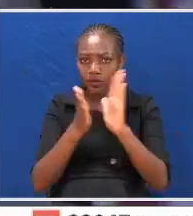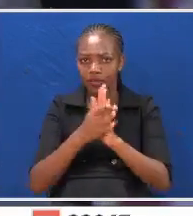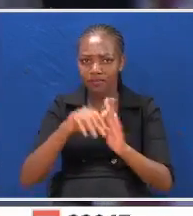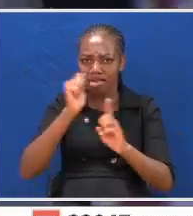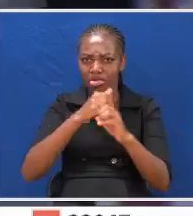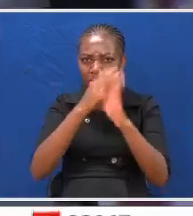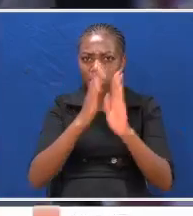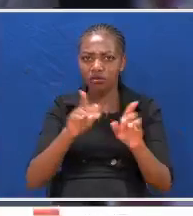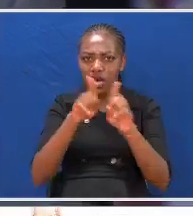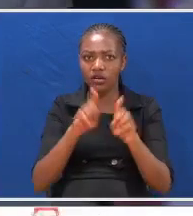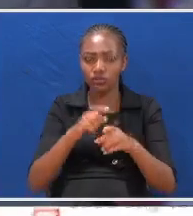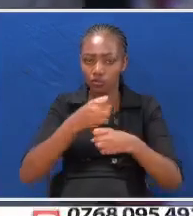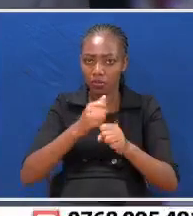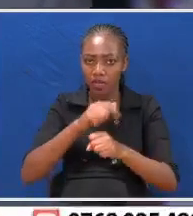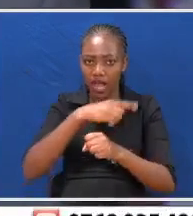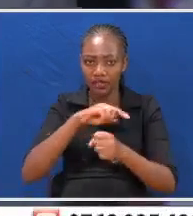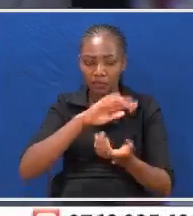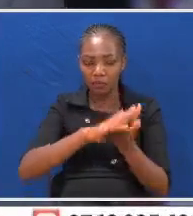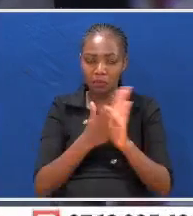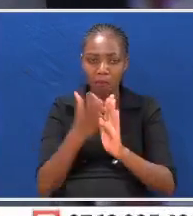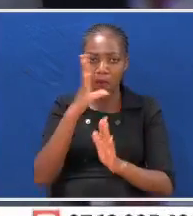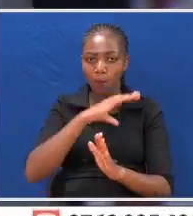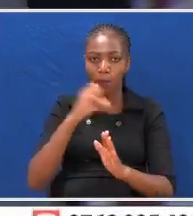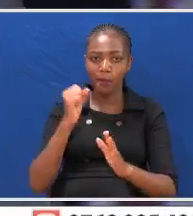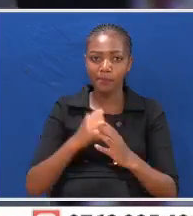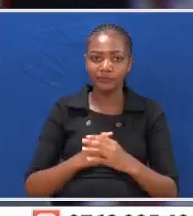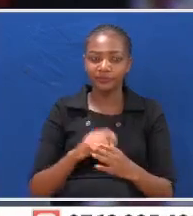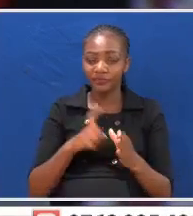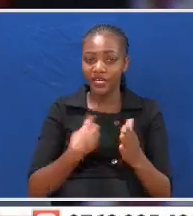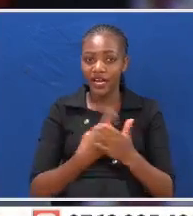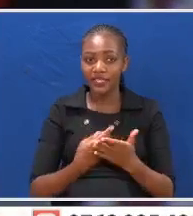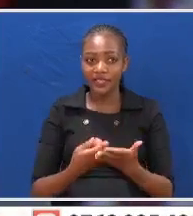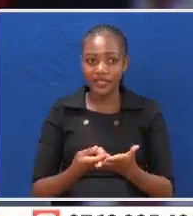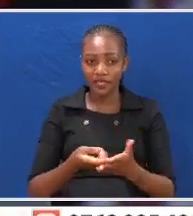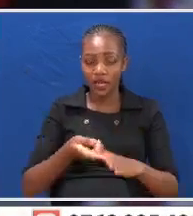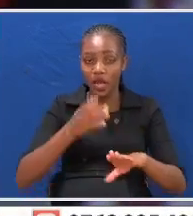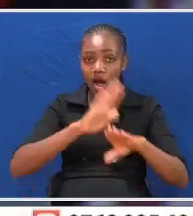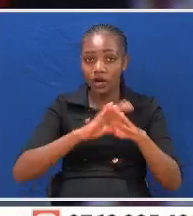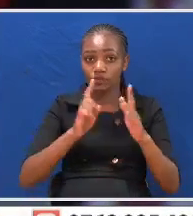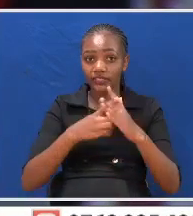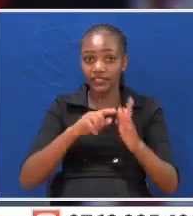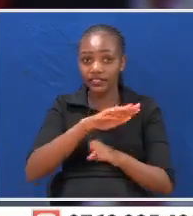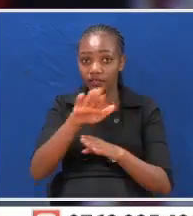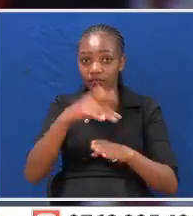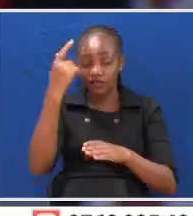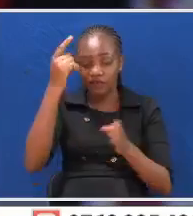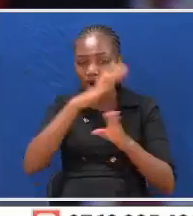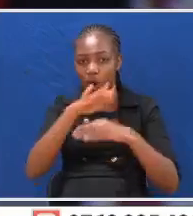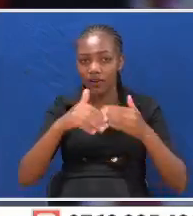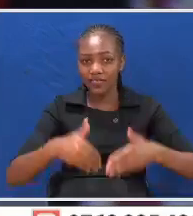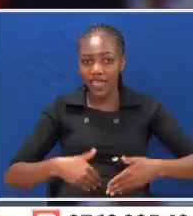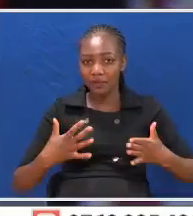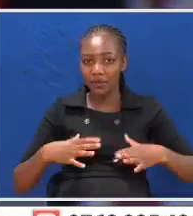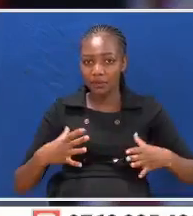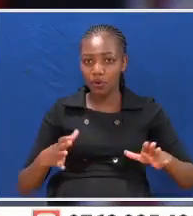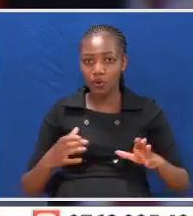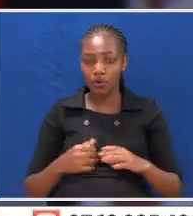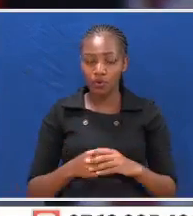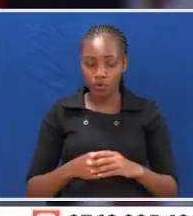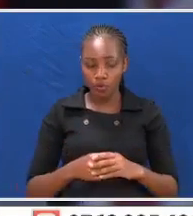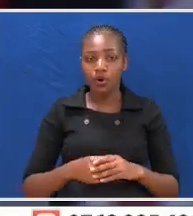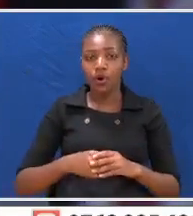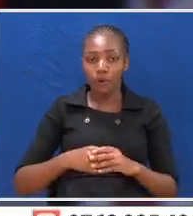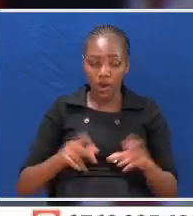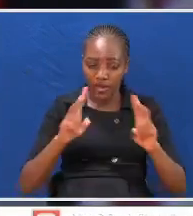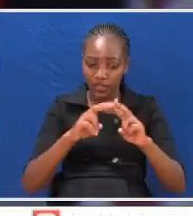and makers of things. So therefore, a good starting point for all our young people is to